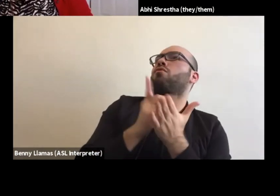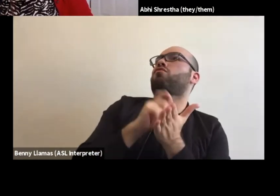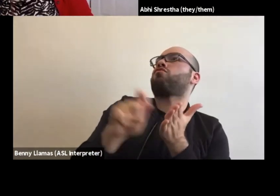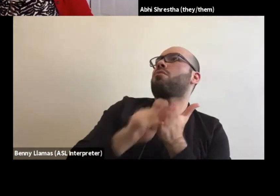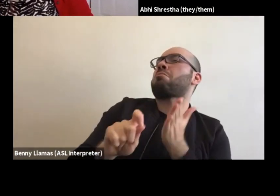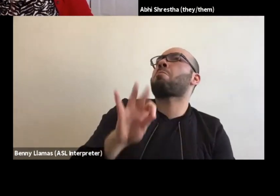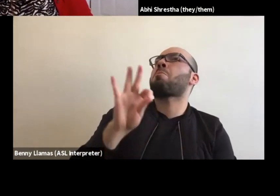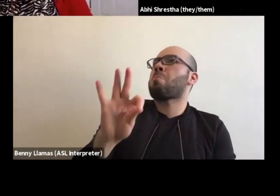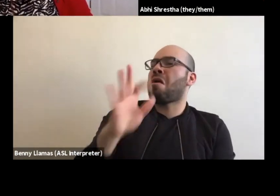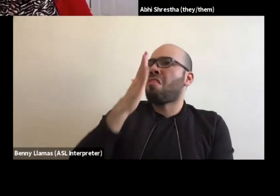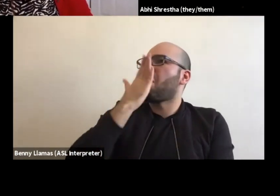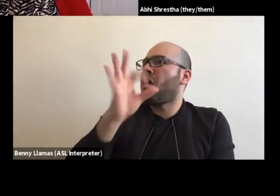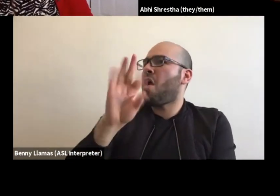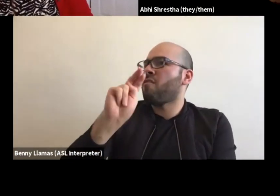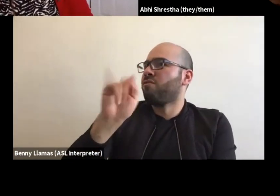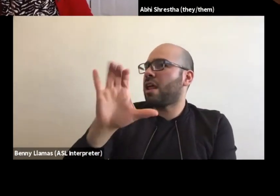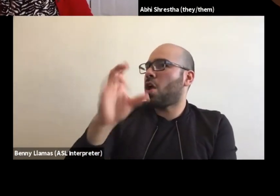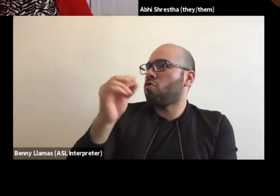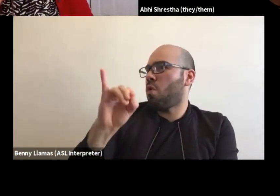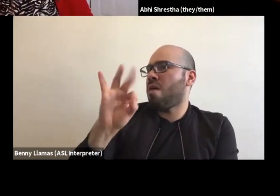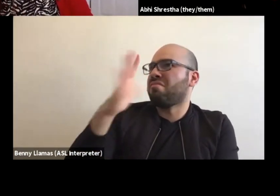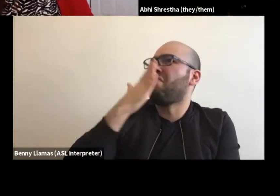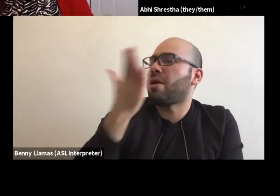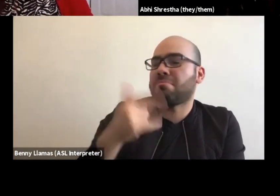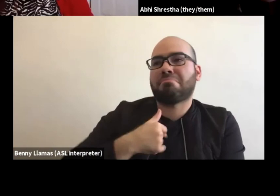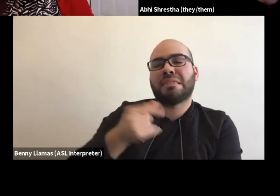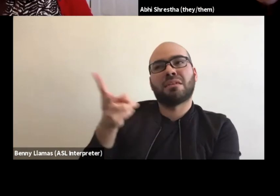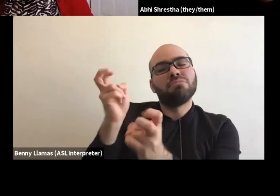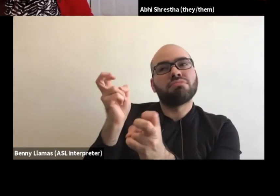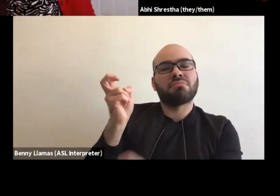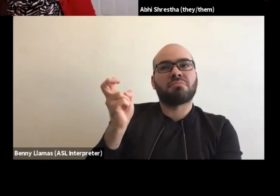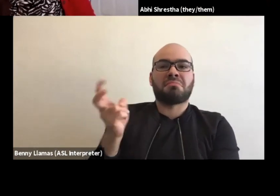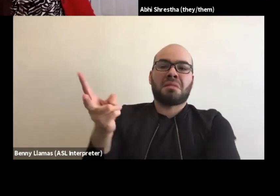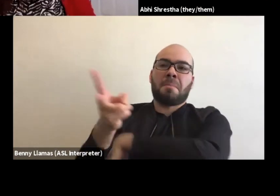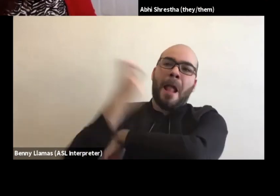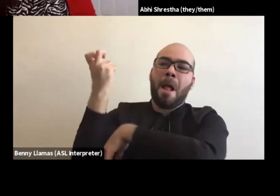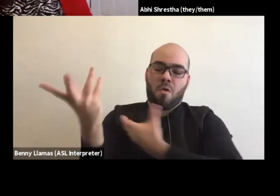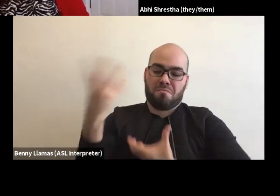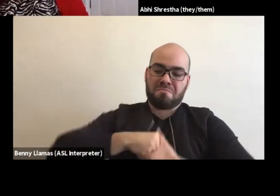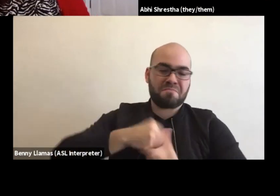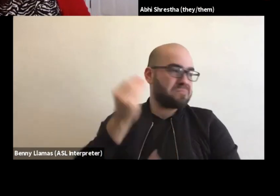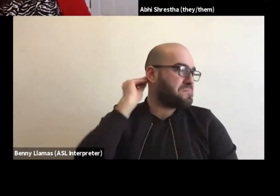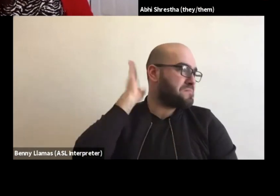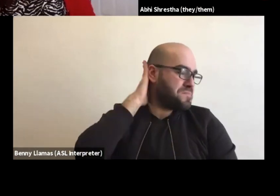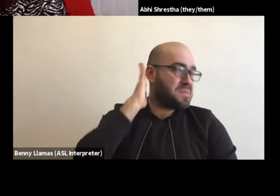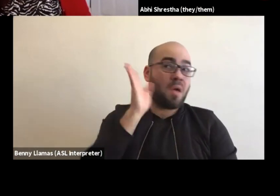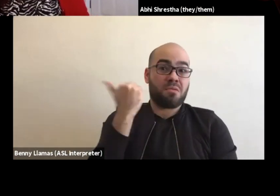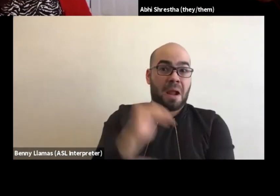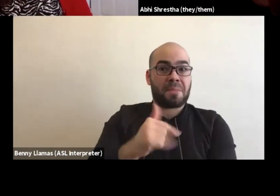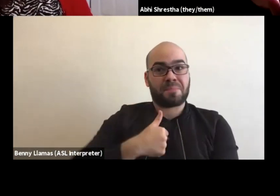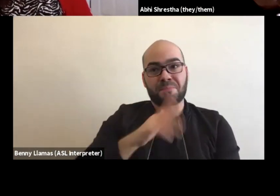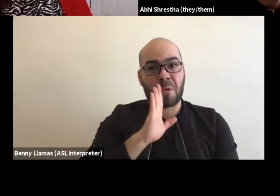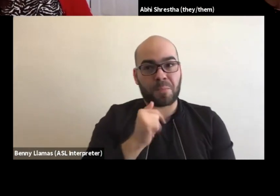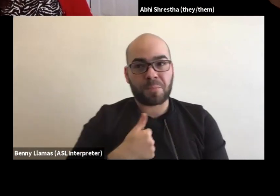I'm stealing that. Right, shout out Franny Choi. Thank you. I'm gonna do this tonight. I'm writing her name down just